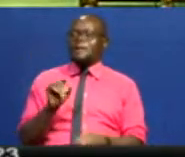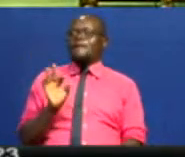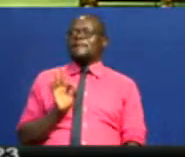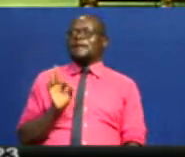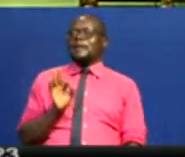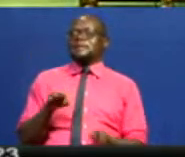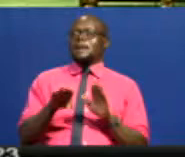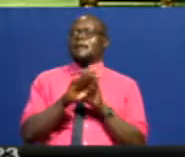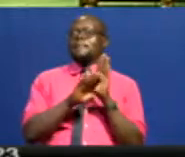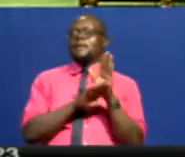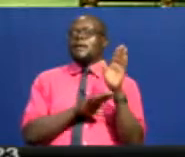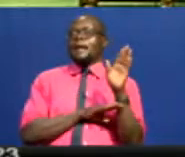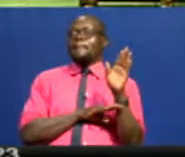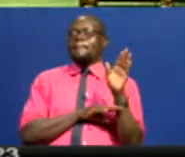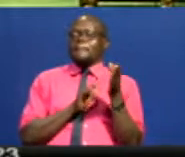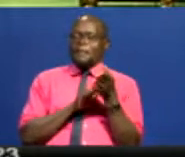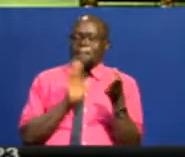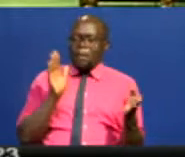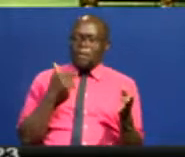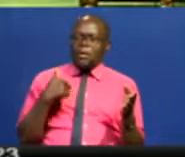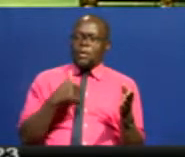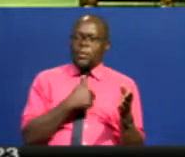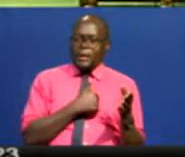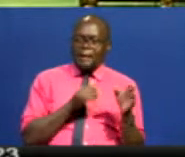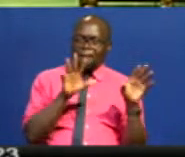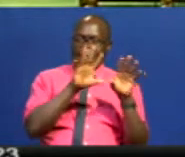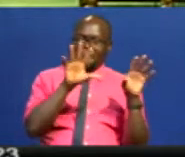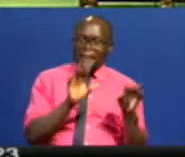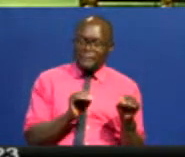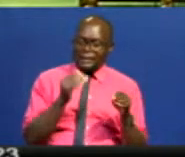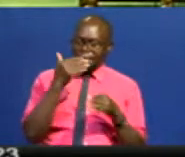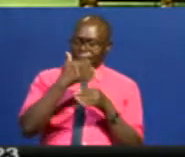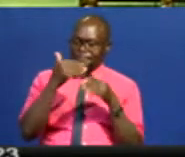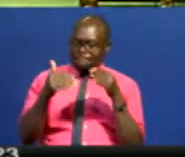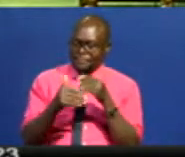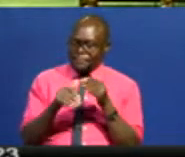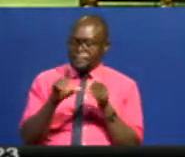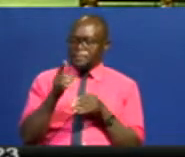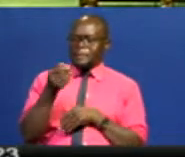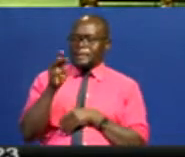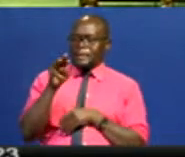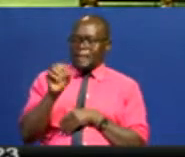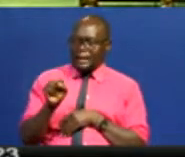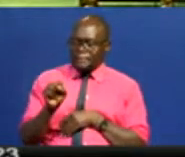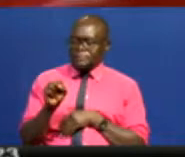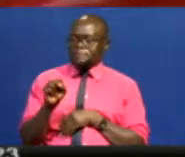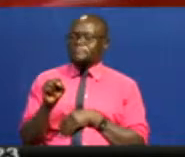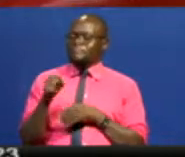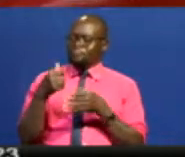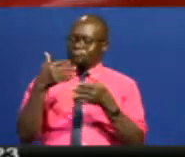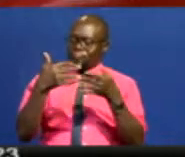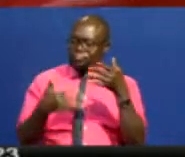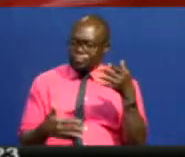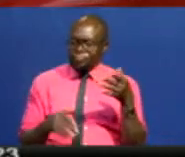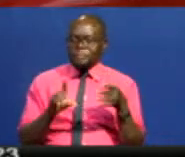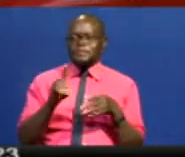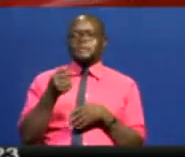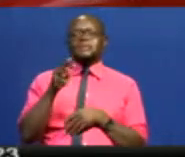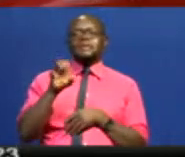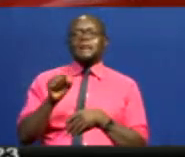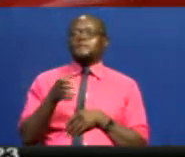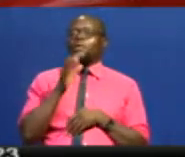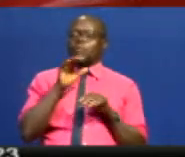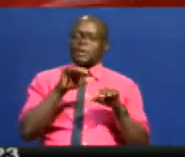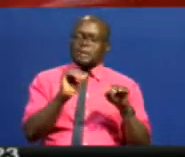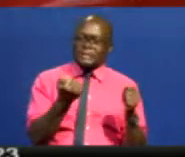fertilizer program, Honorable Speaker. Further, we have budgeted for construction of dams, Galana, Diba, and many others, Honorable Speaker, so that we